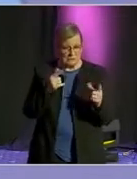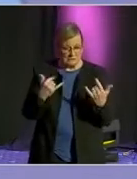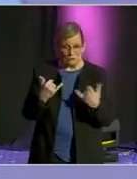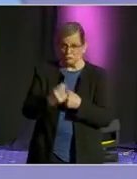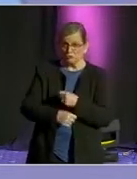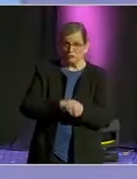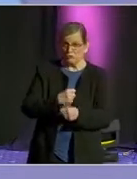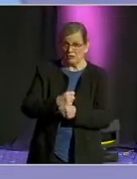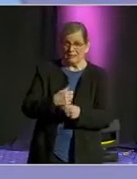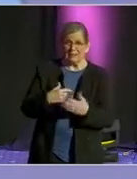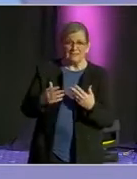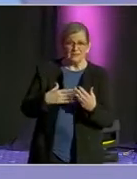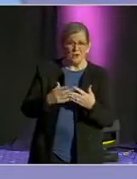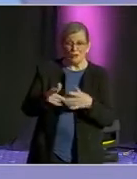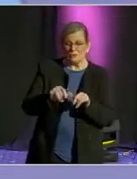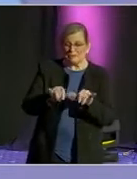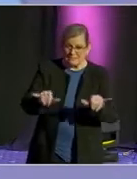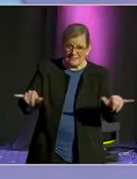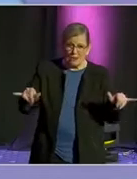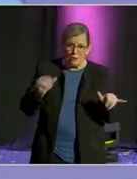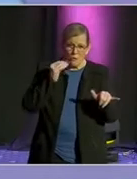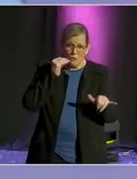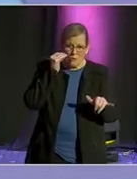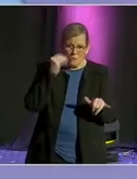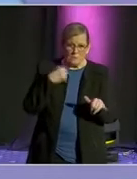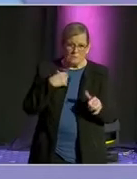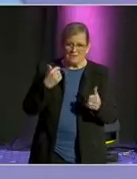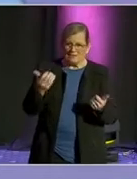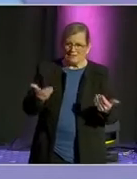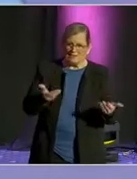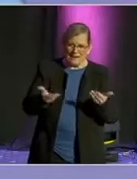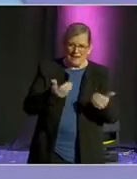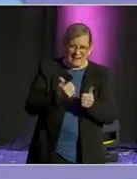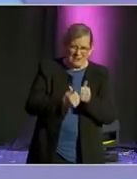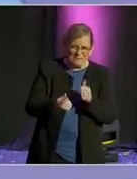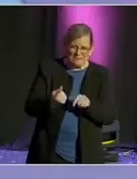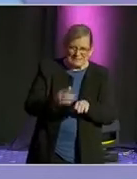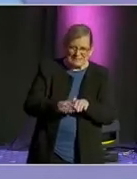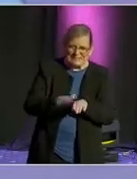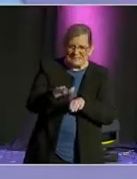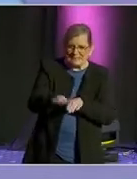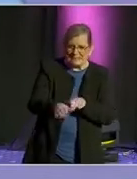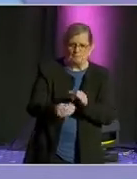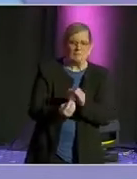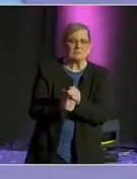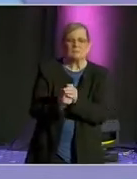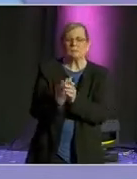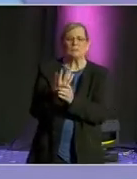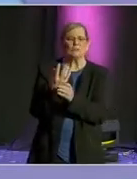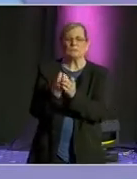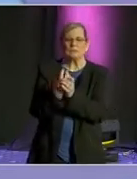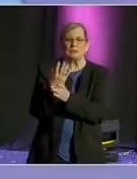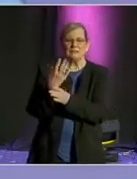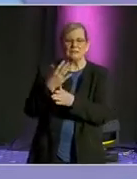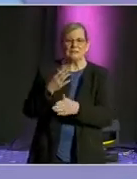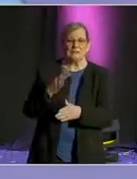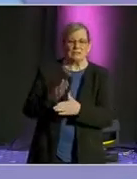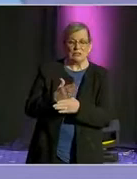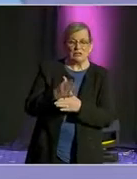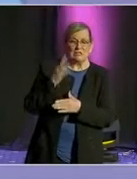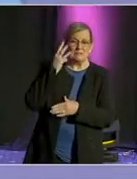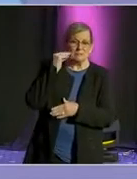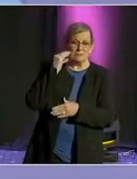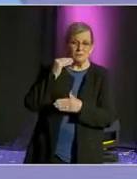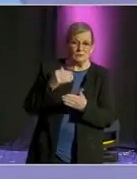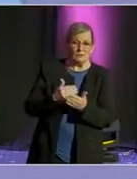afar. We invite everyone to step into spring, be an active part of the festival, and share experiences via social media,